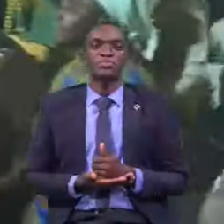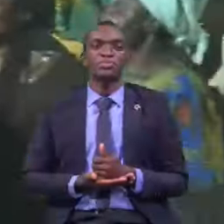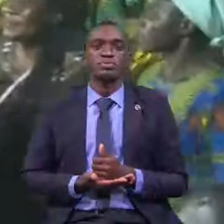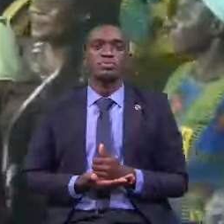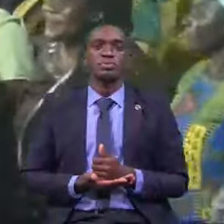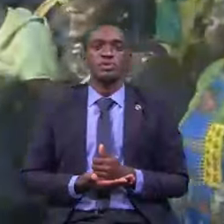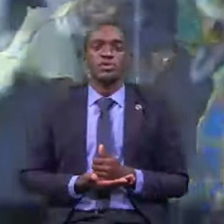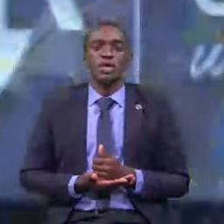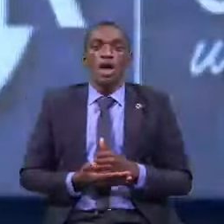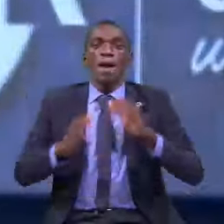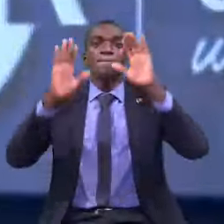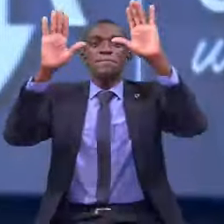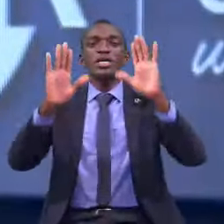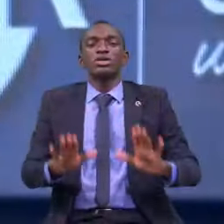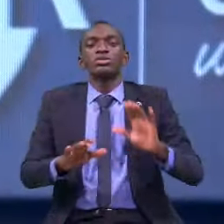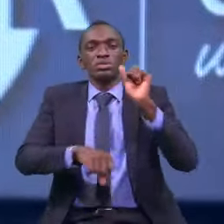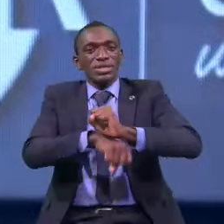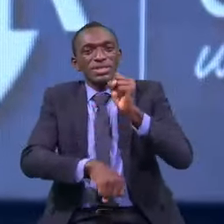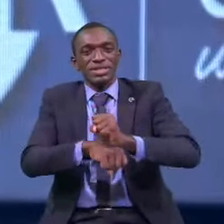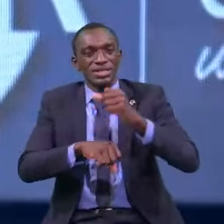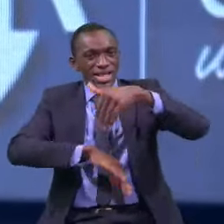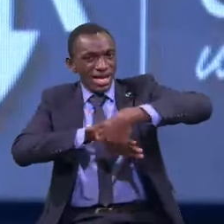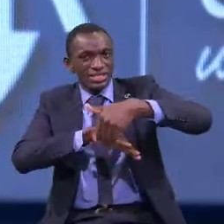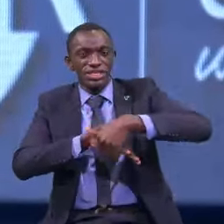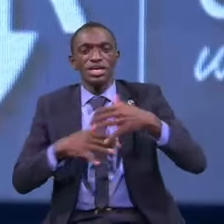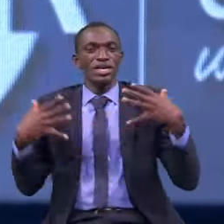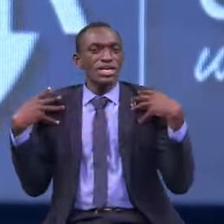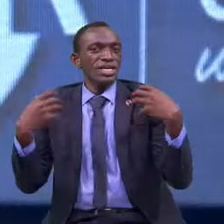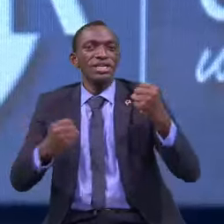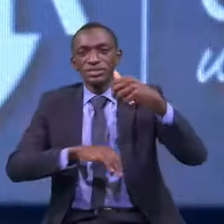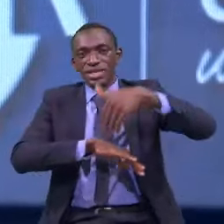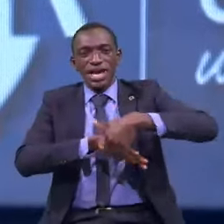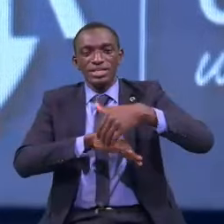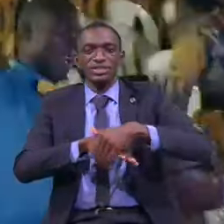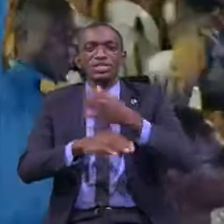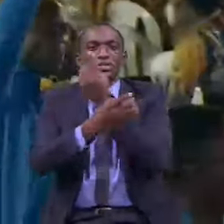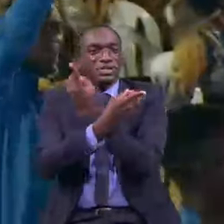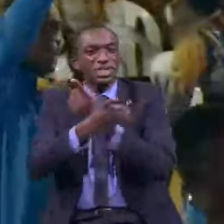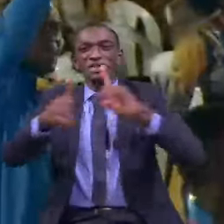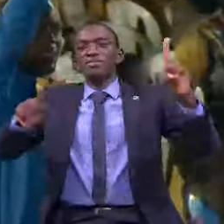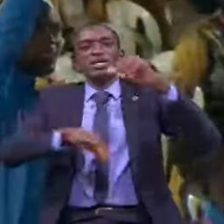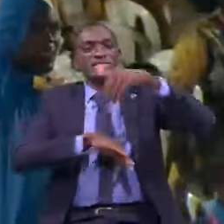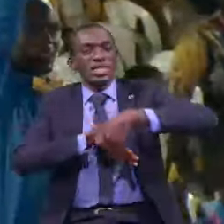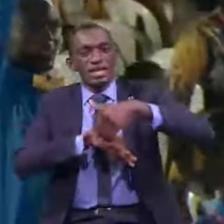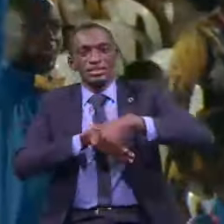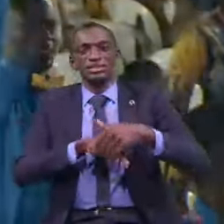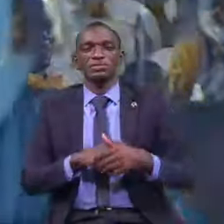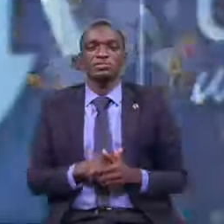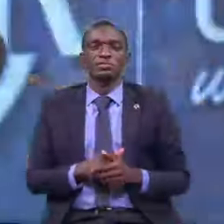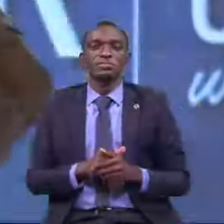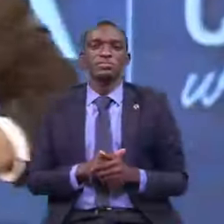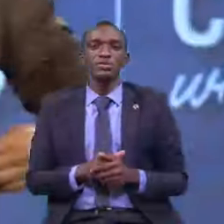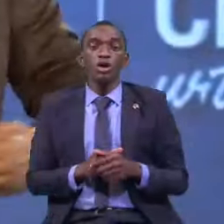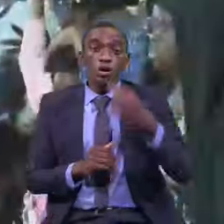Amen. Miracle night. Healing night. Deliverance night. For